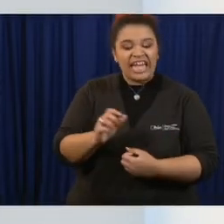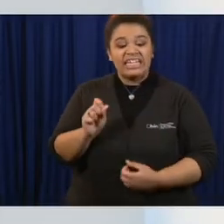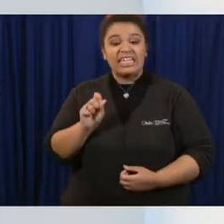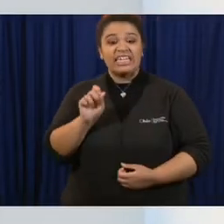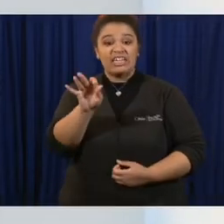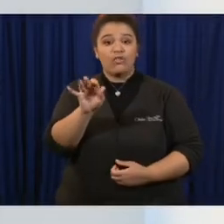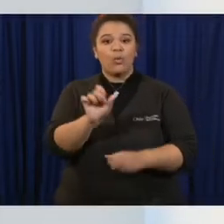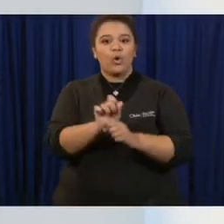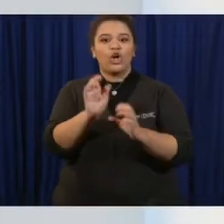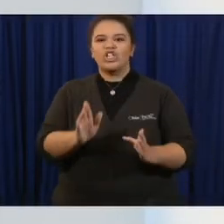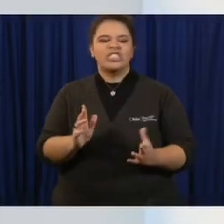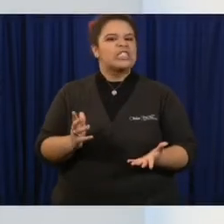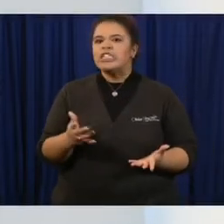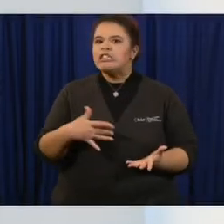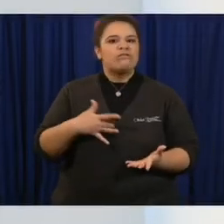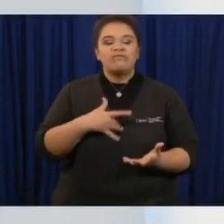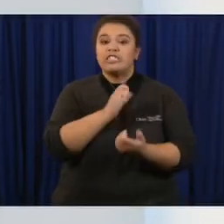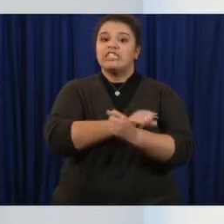don't feel safe?